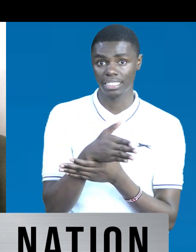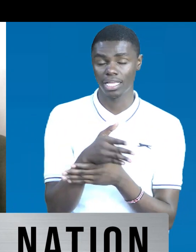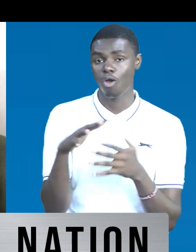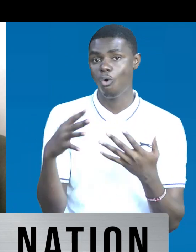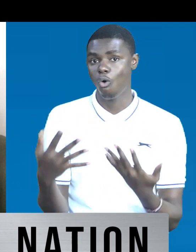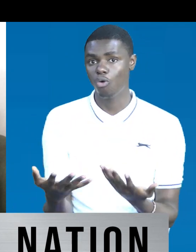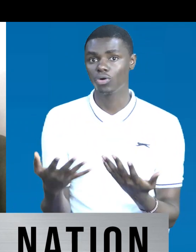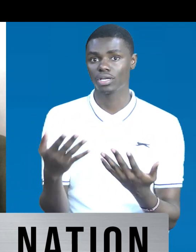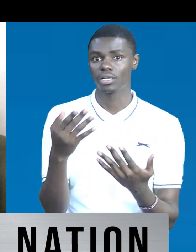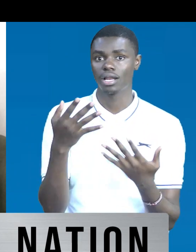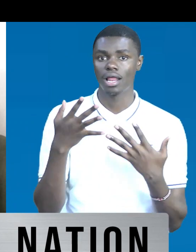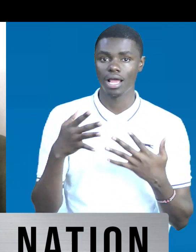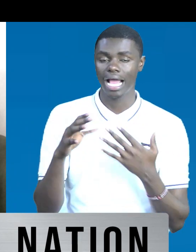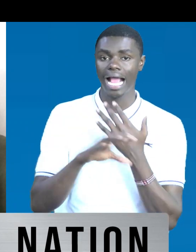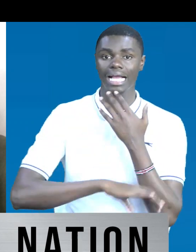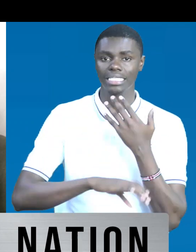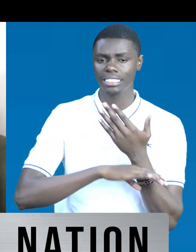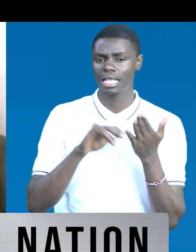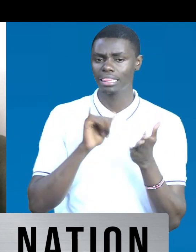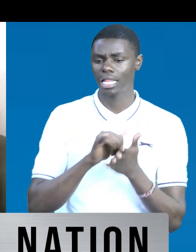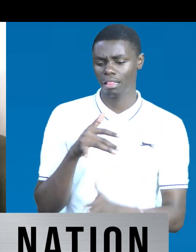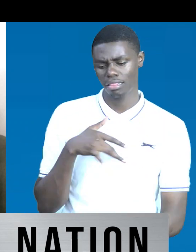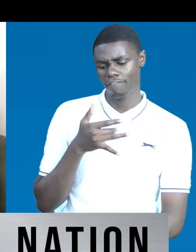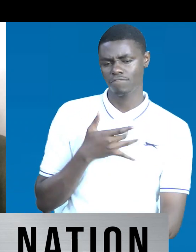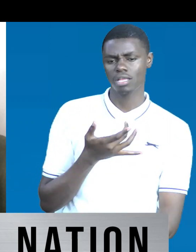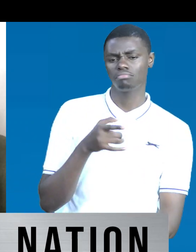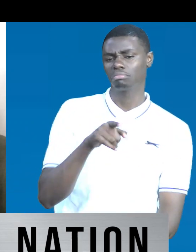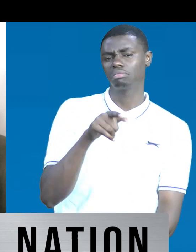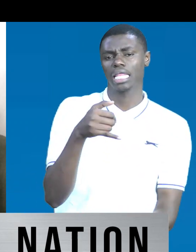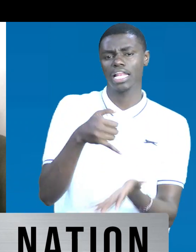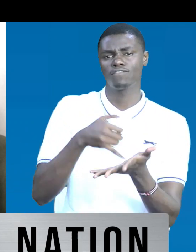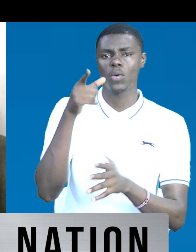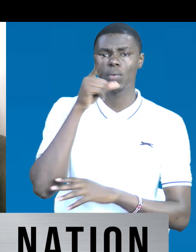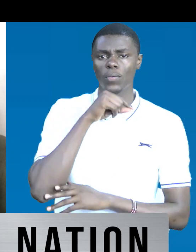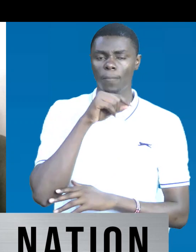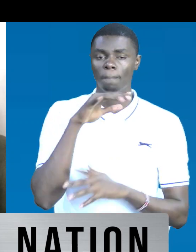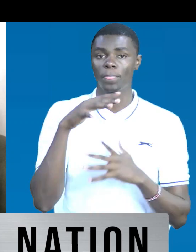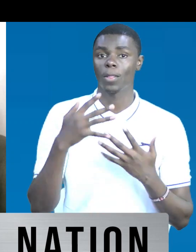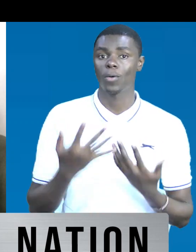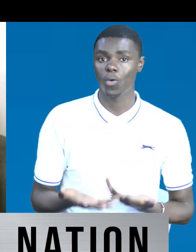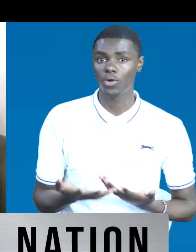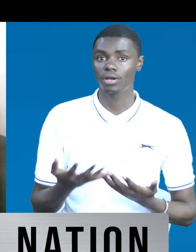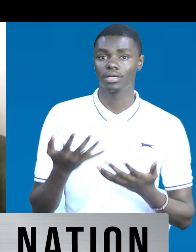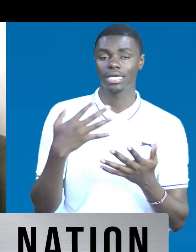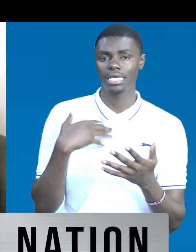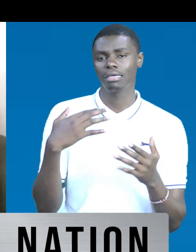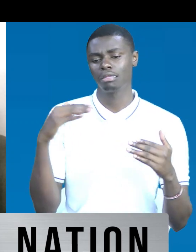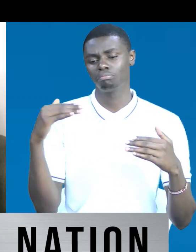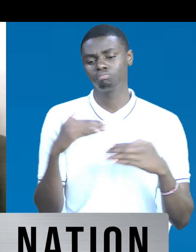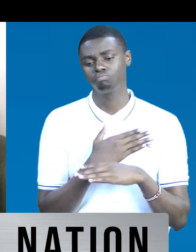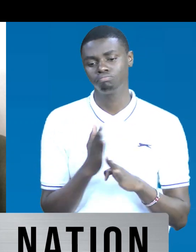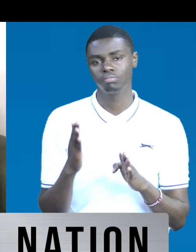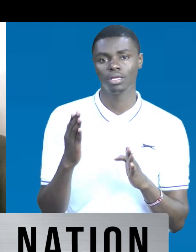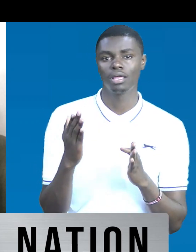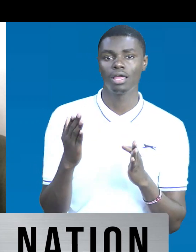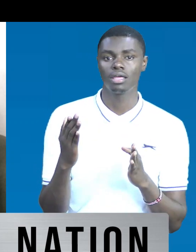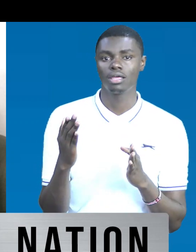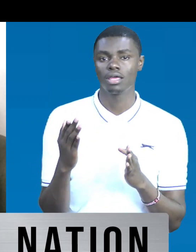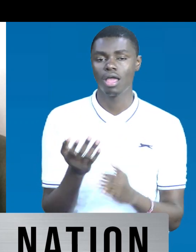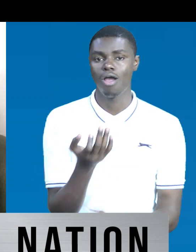or consulars of countries that they feel is being involved or is in conspiracy of the kind